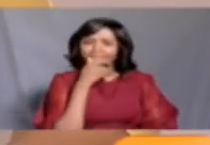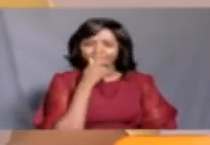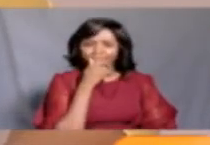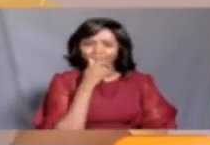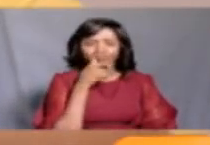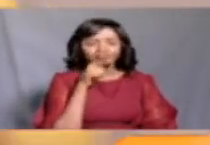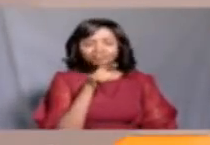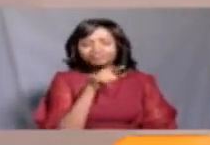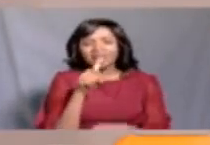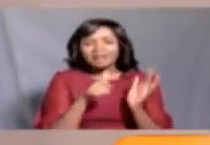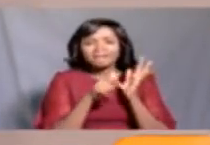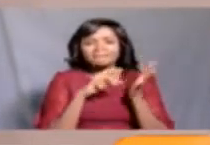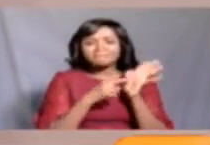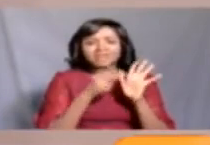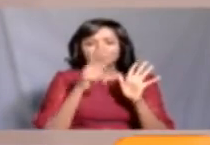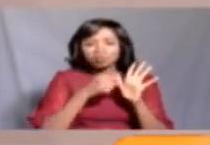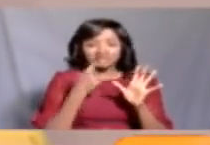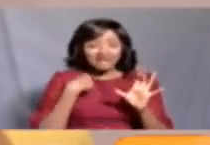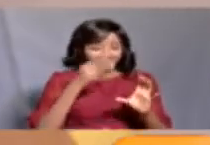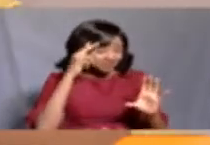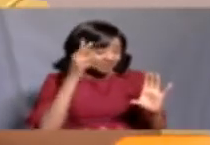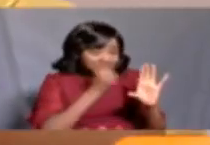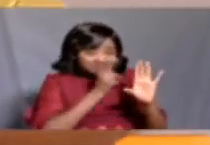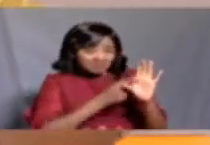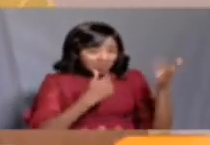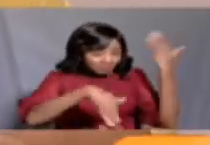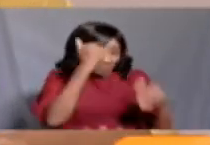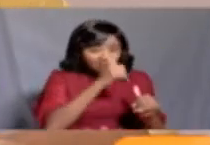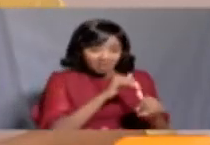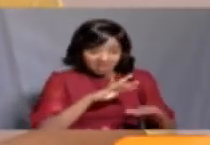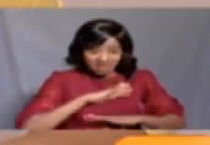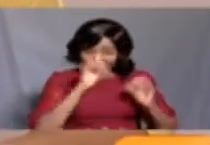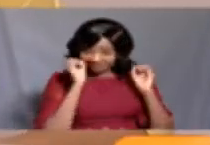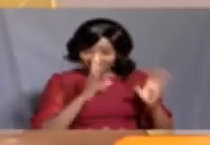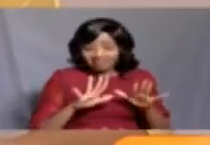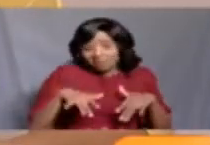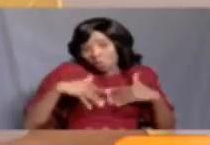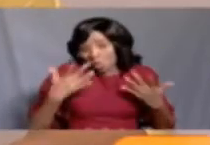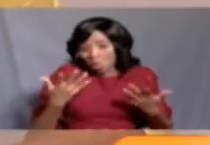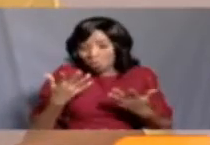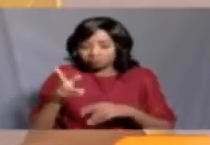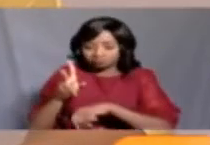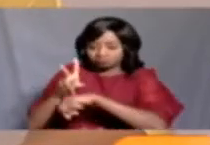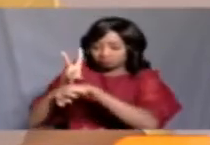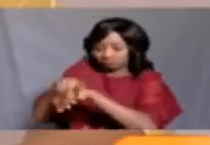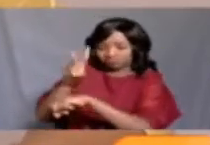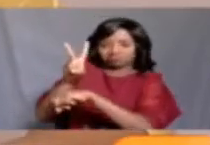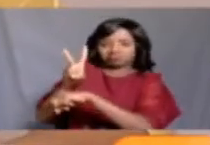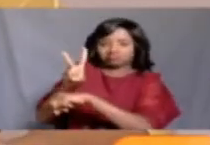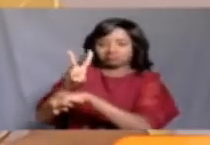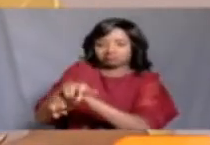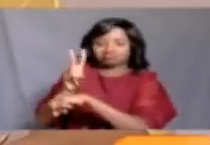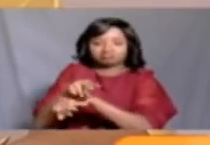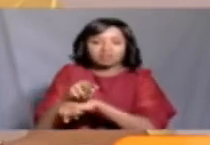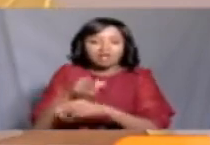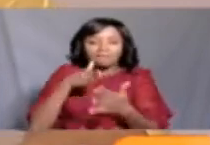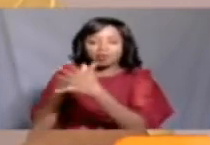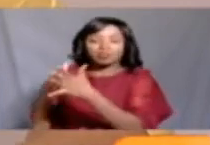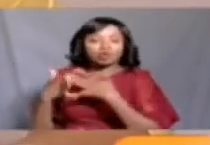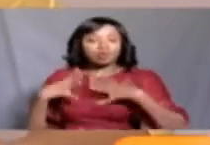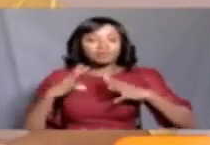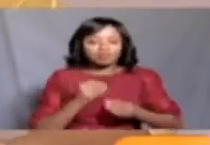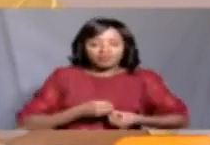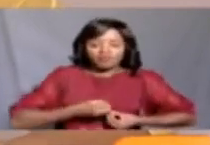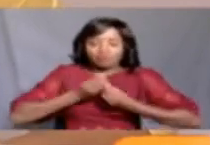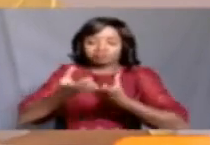that there aren't enough practitioners to serve them, or stigma is still holding back a lot of people from actually seeking